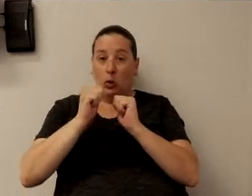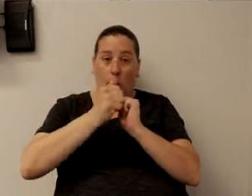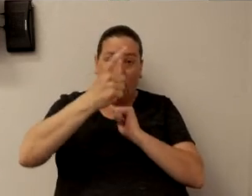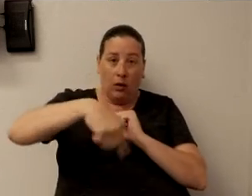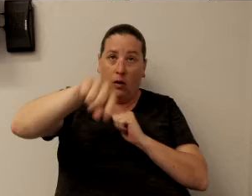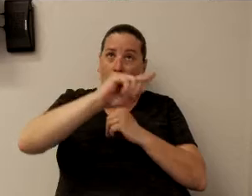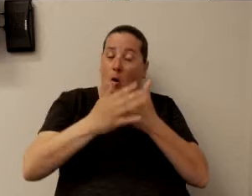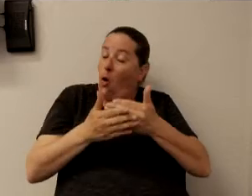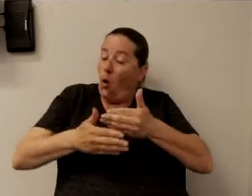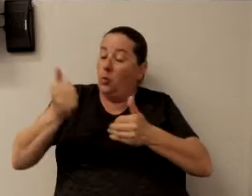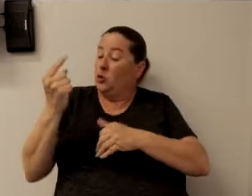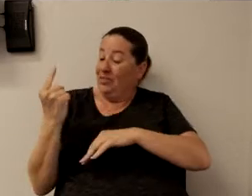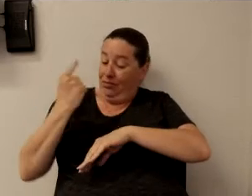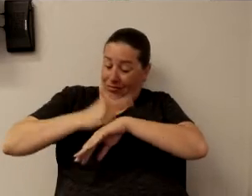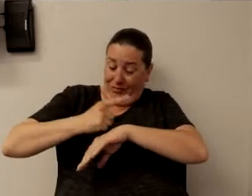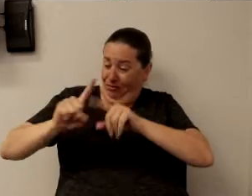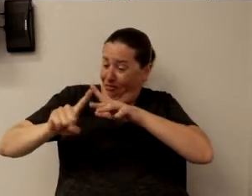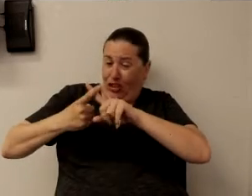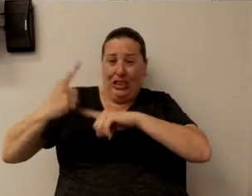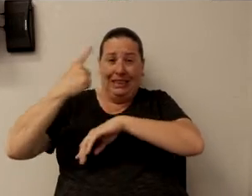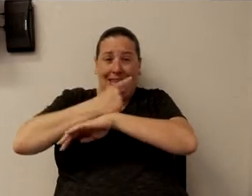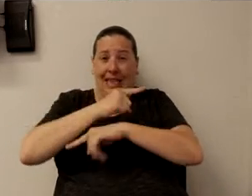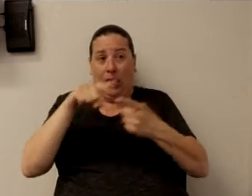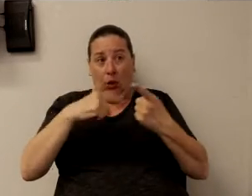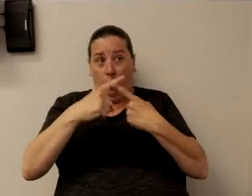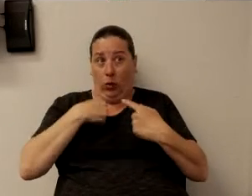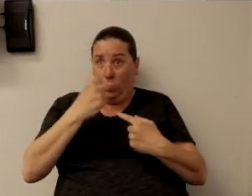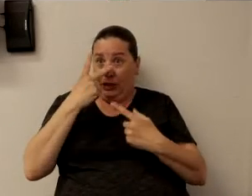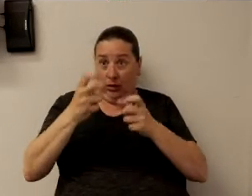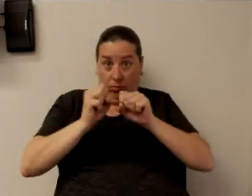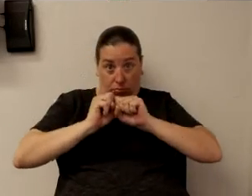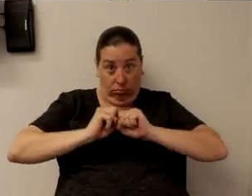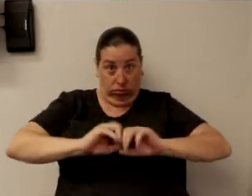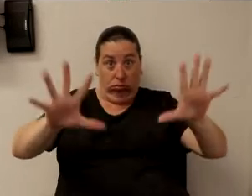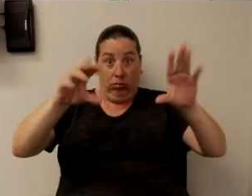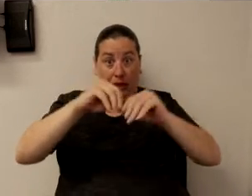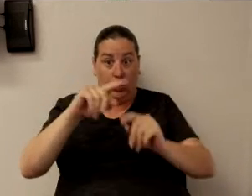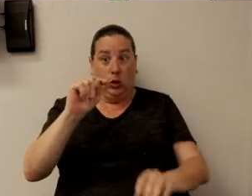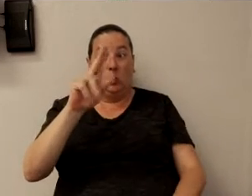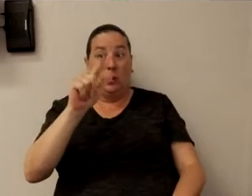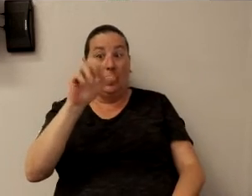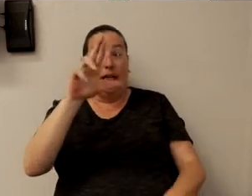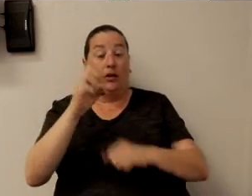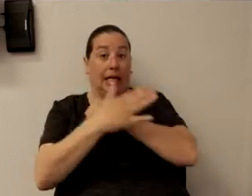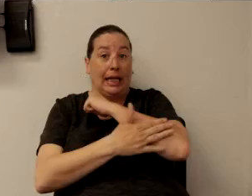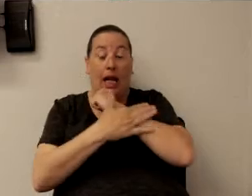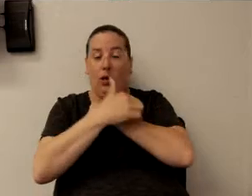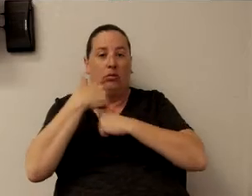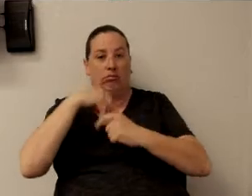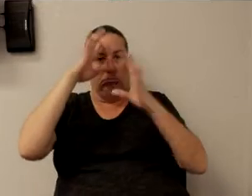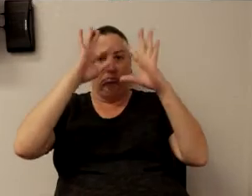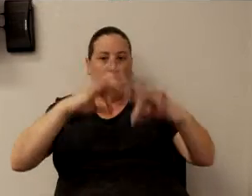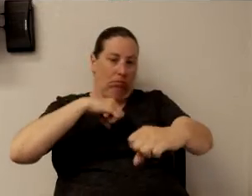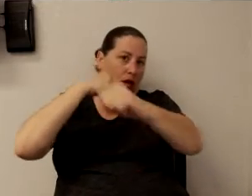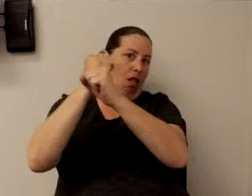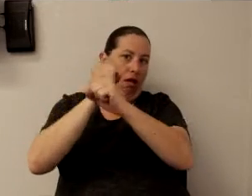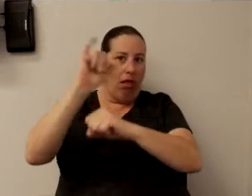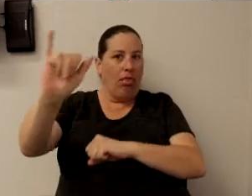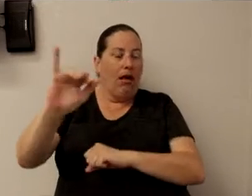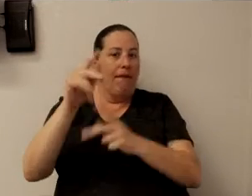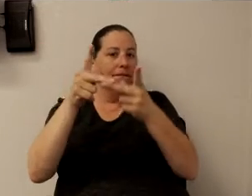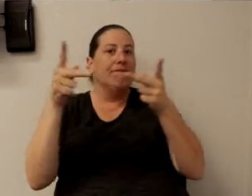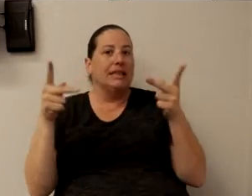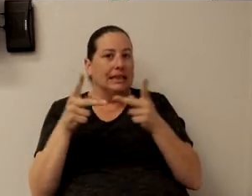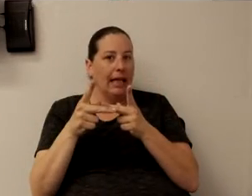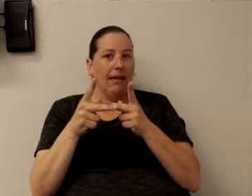day one, when we started seeing an outbreak in Tulare County, we locked that facility down. And as difficult of a